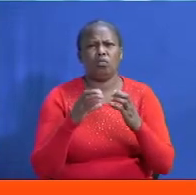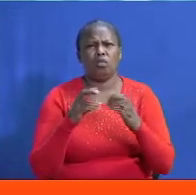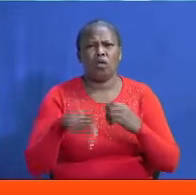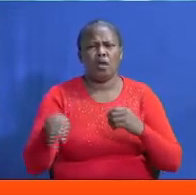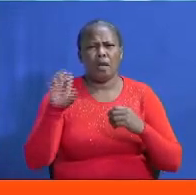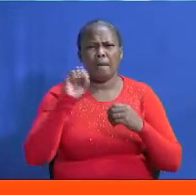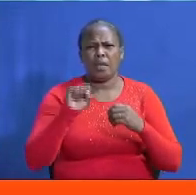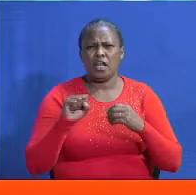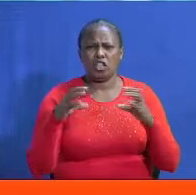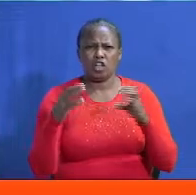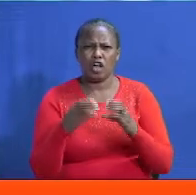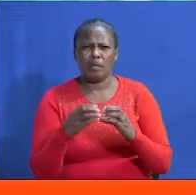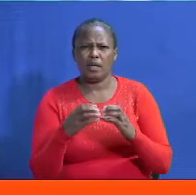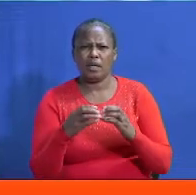company,